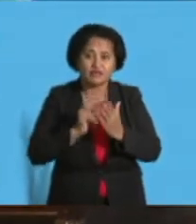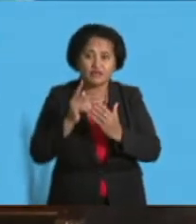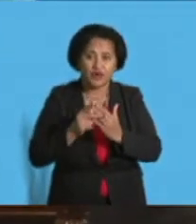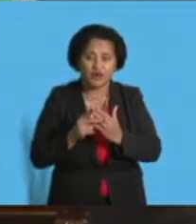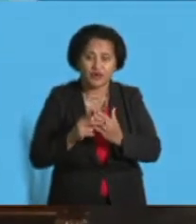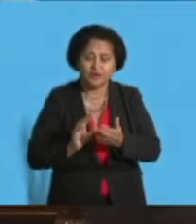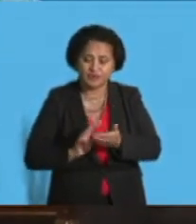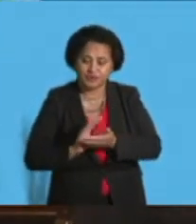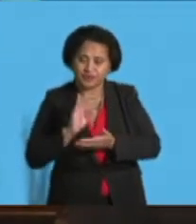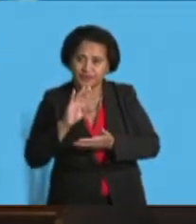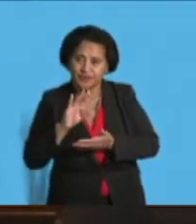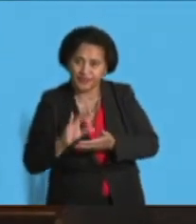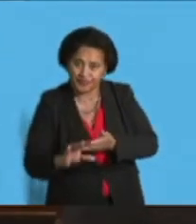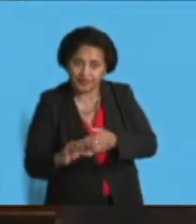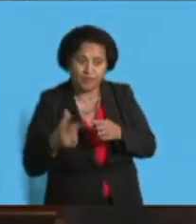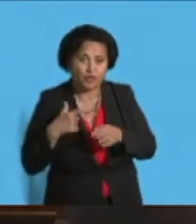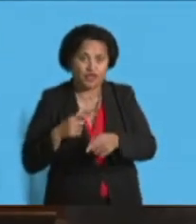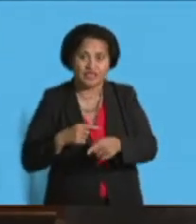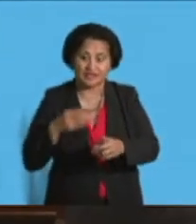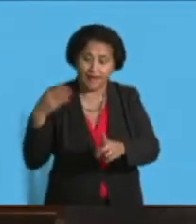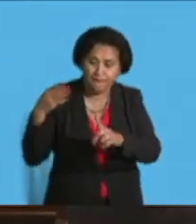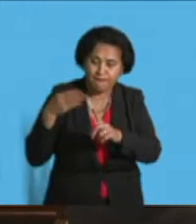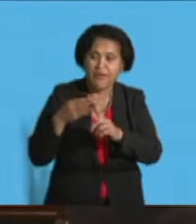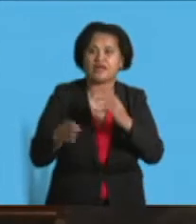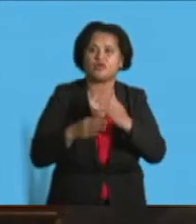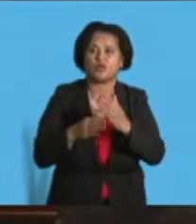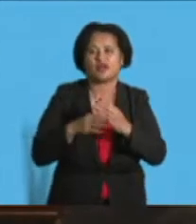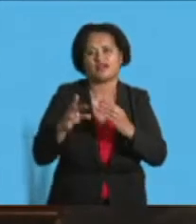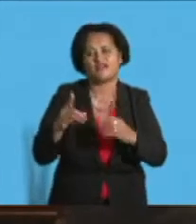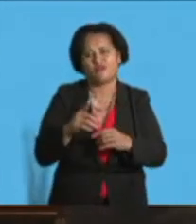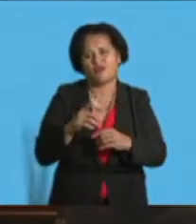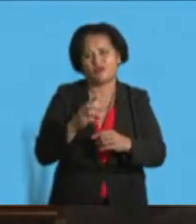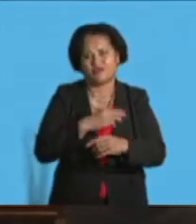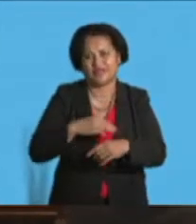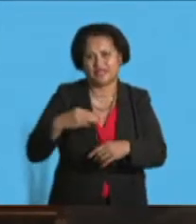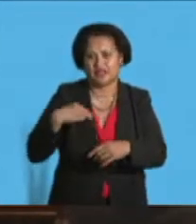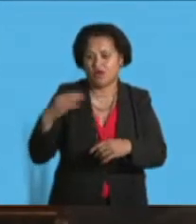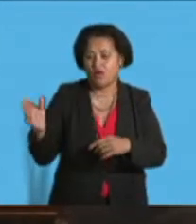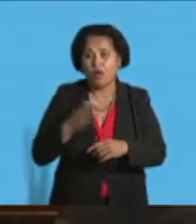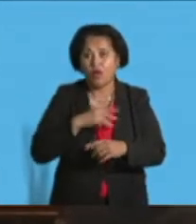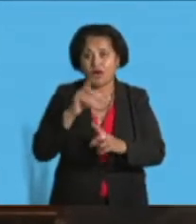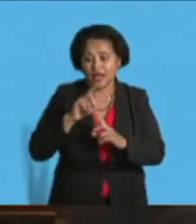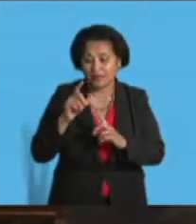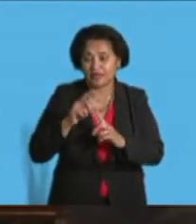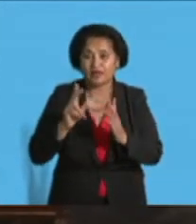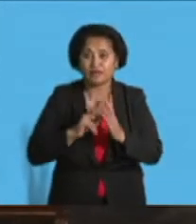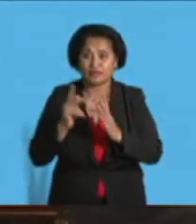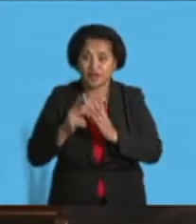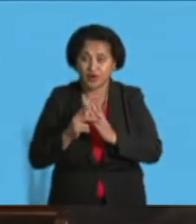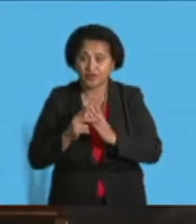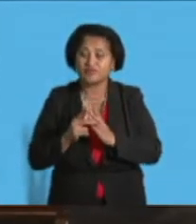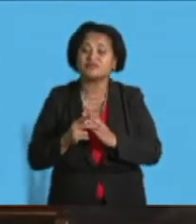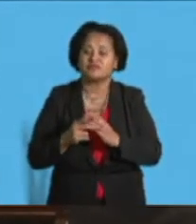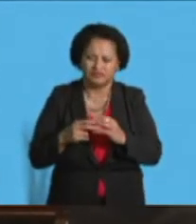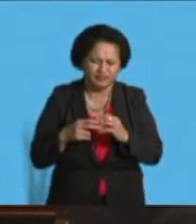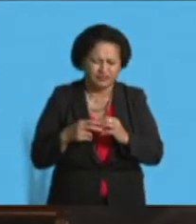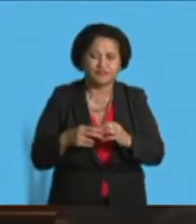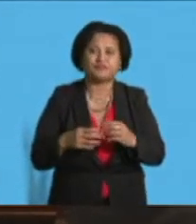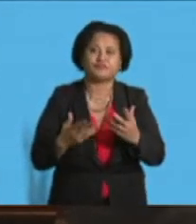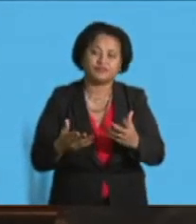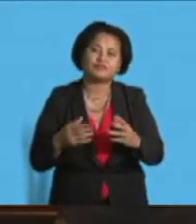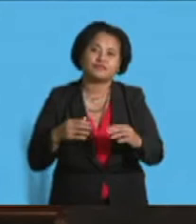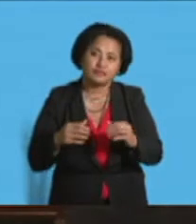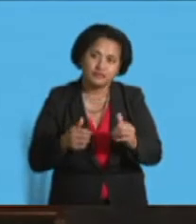Ministry, hence it is the core of the Ministry. All of the capital projects are administered and carried out through this program.